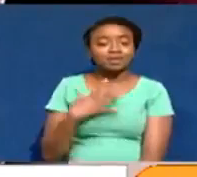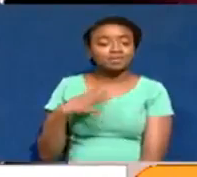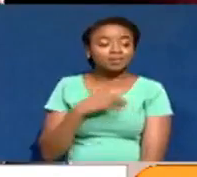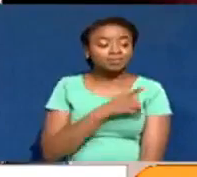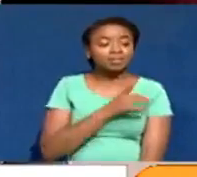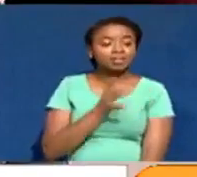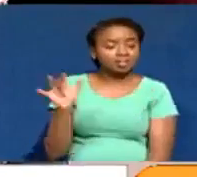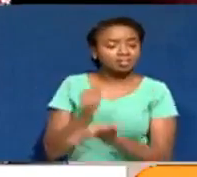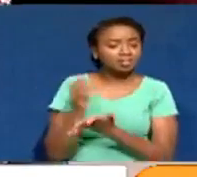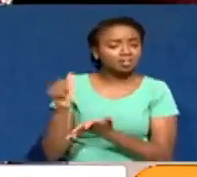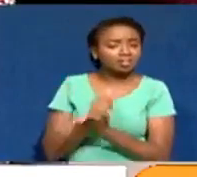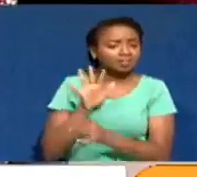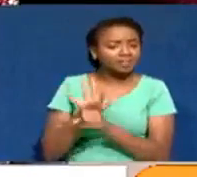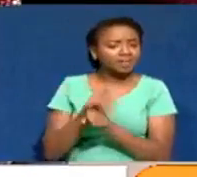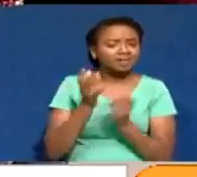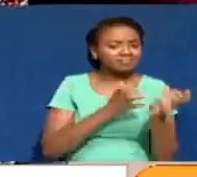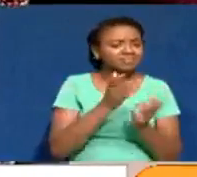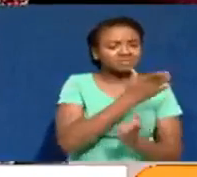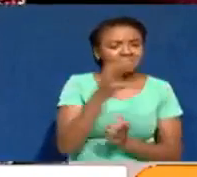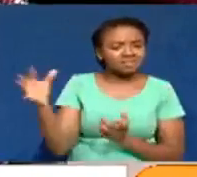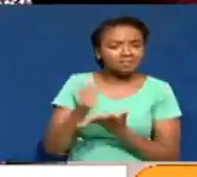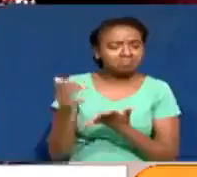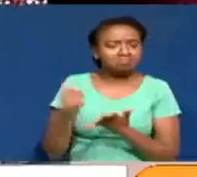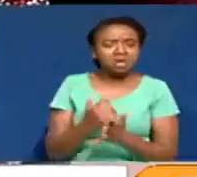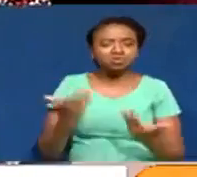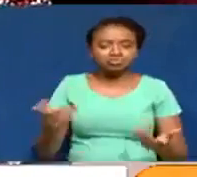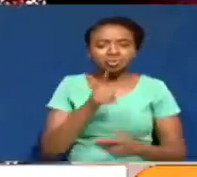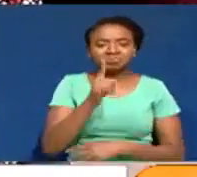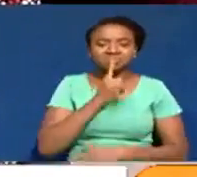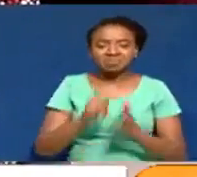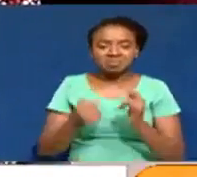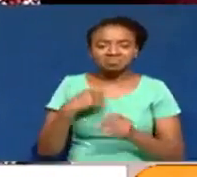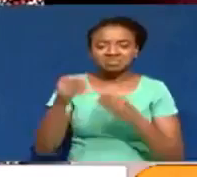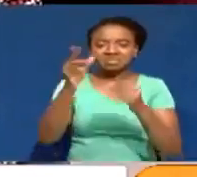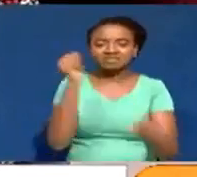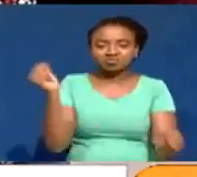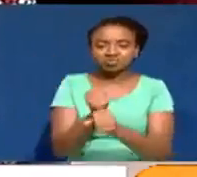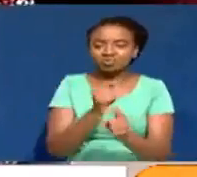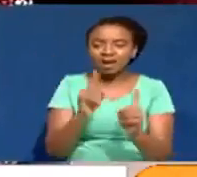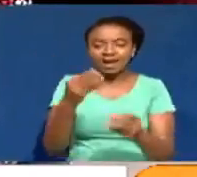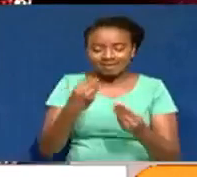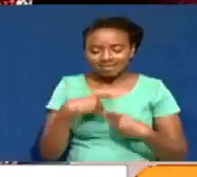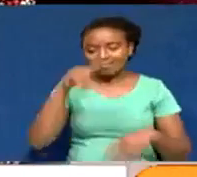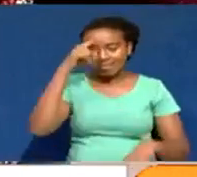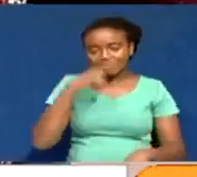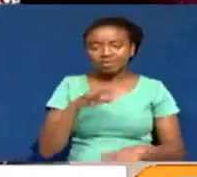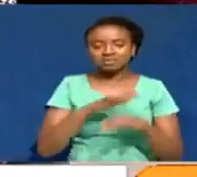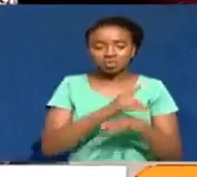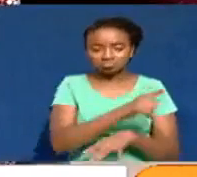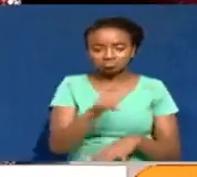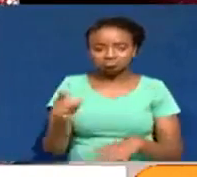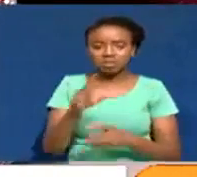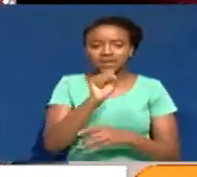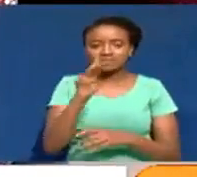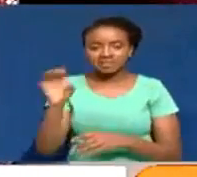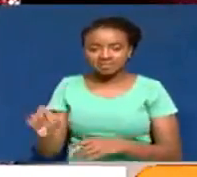do they employ? Several people. So what's the point to tell me that I'm giving you jobs? No. Give me policies on those SMEs so that I can be